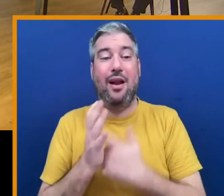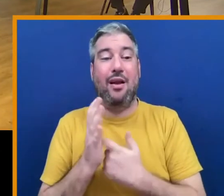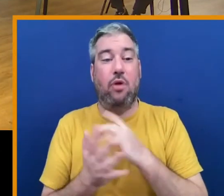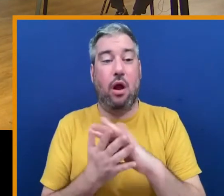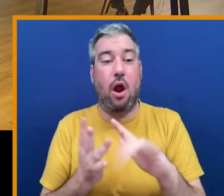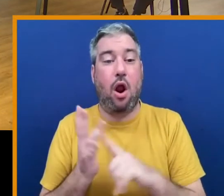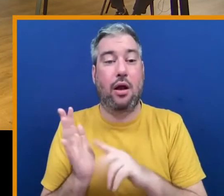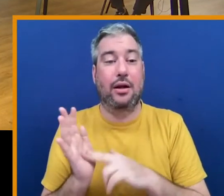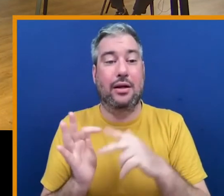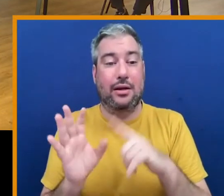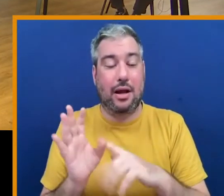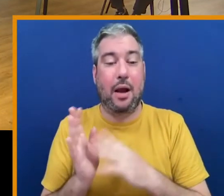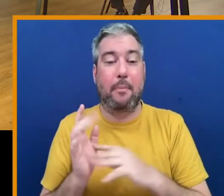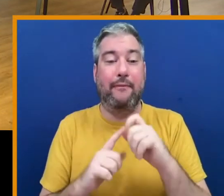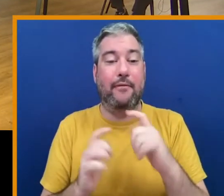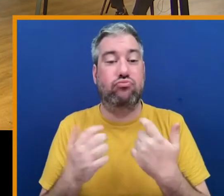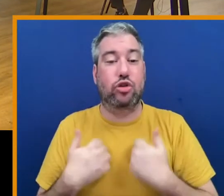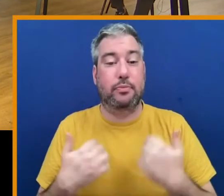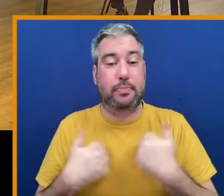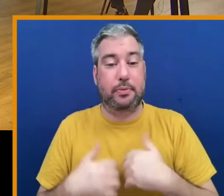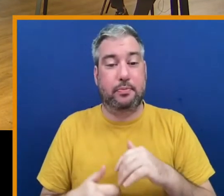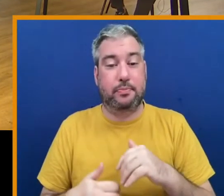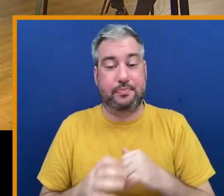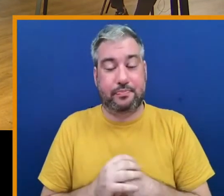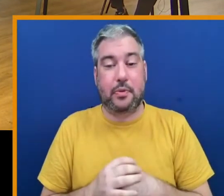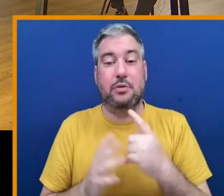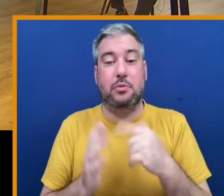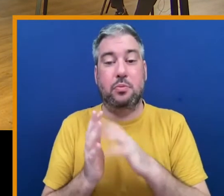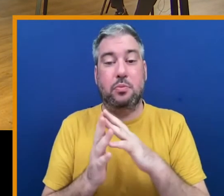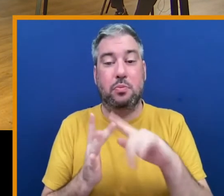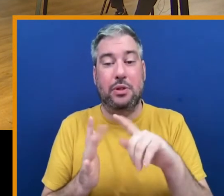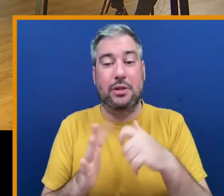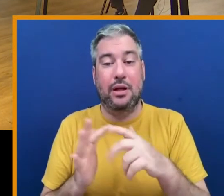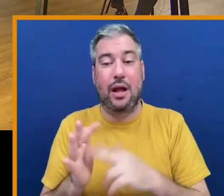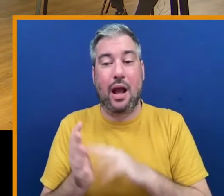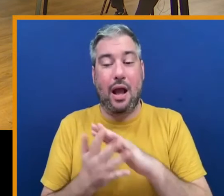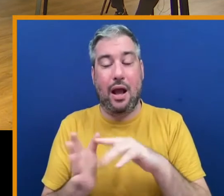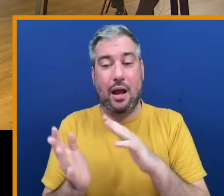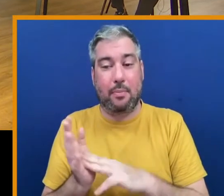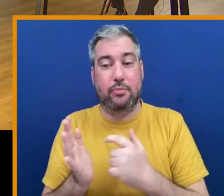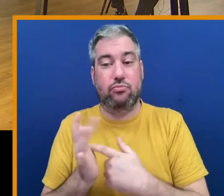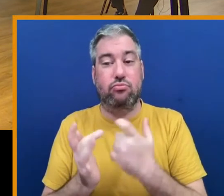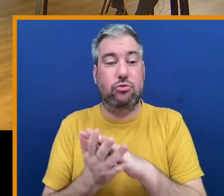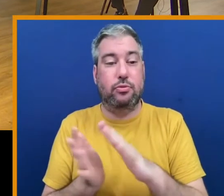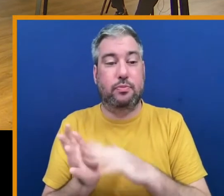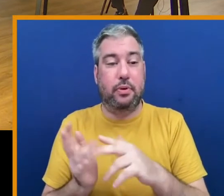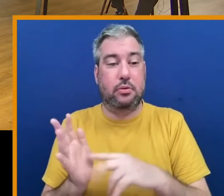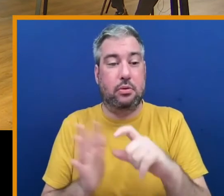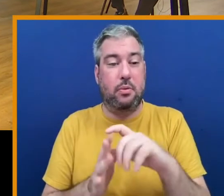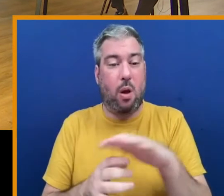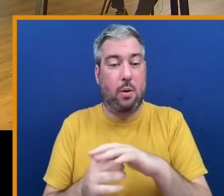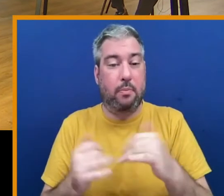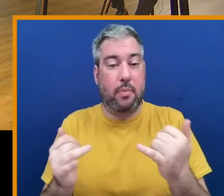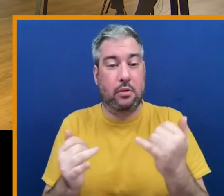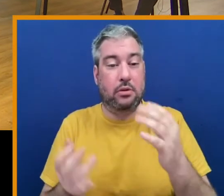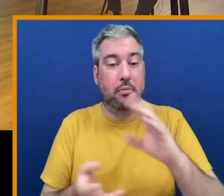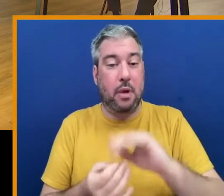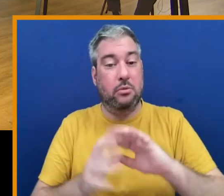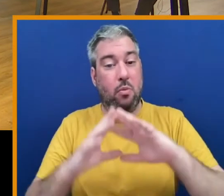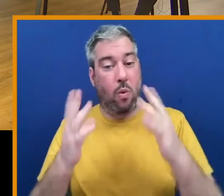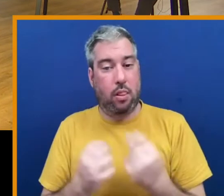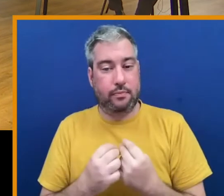local party, to submit for the motion as a whole. Sarah. Thank you very much, Conference. It's a pleasure to be here to submit this